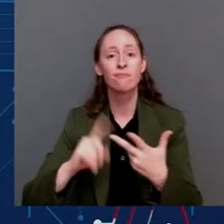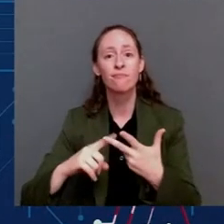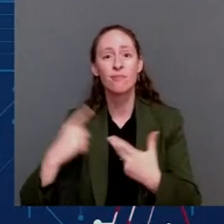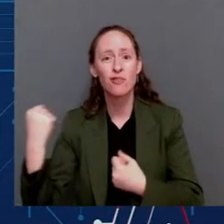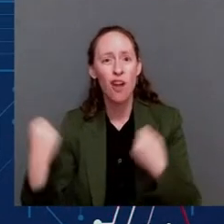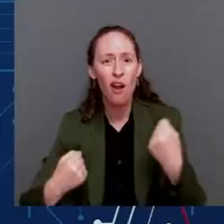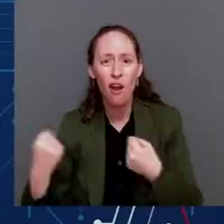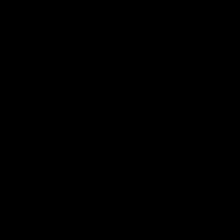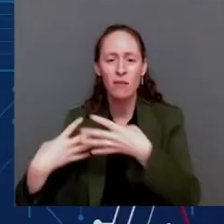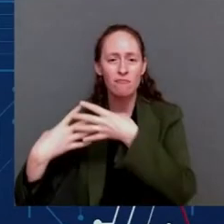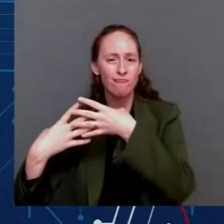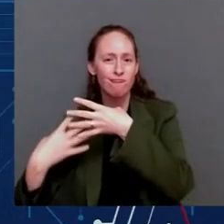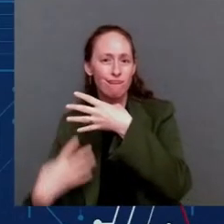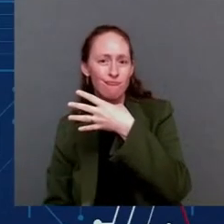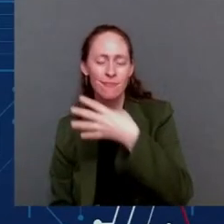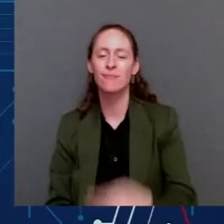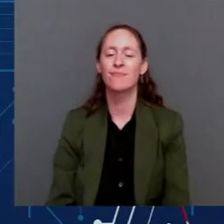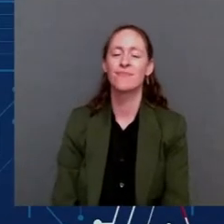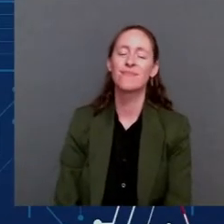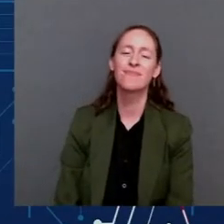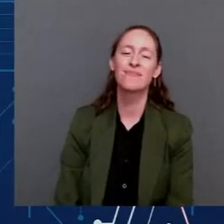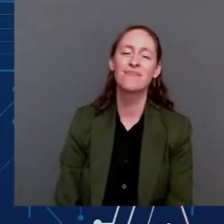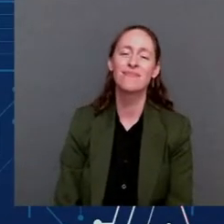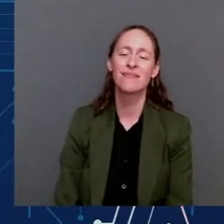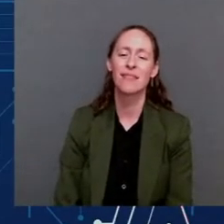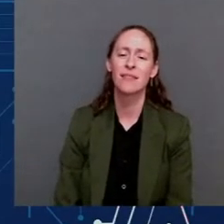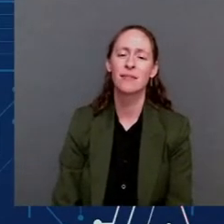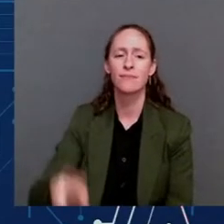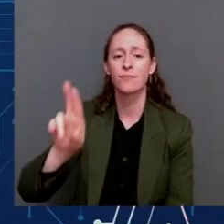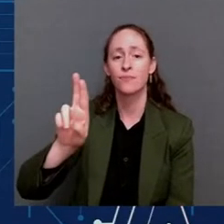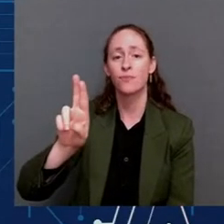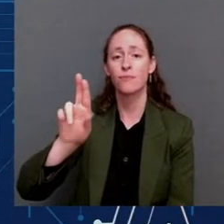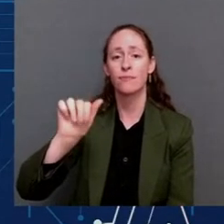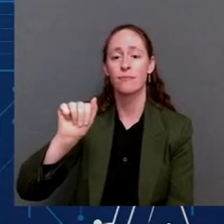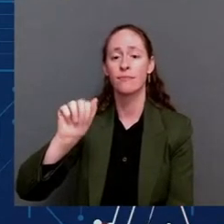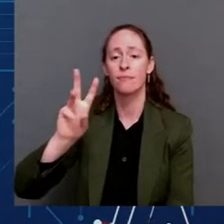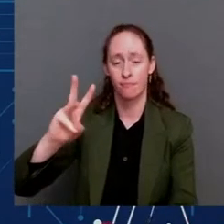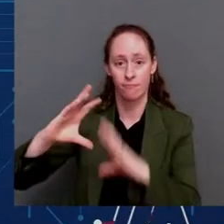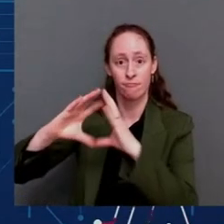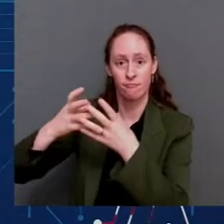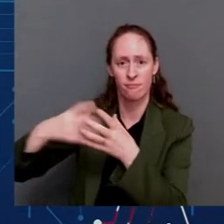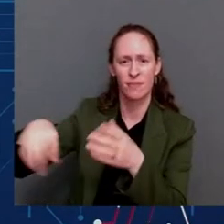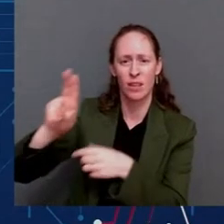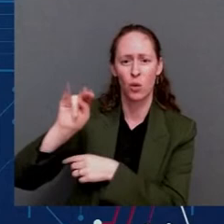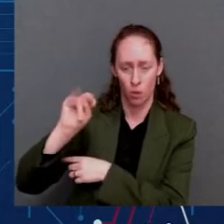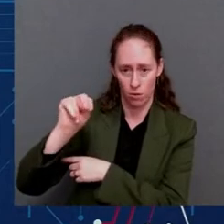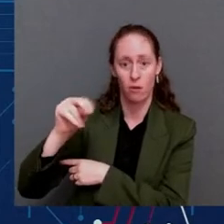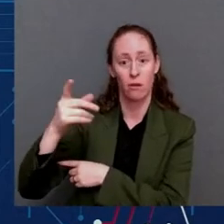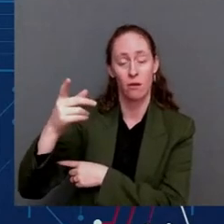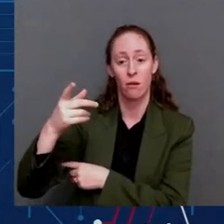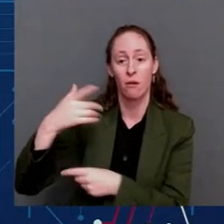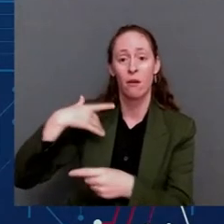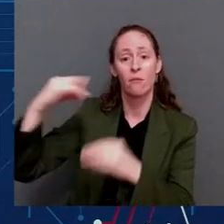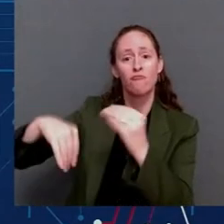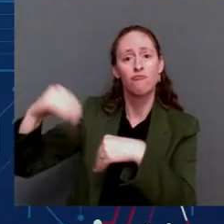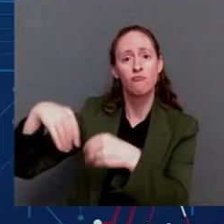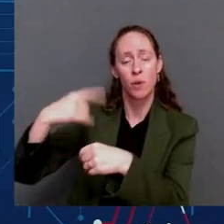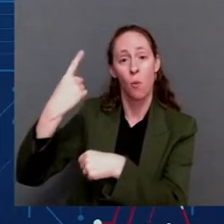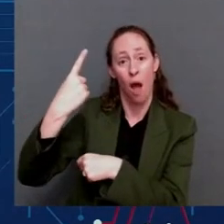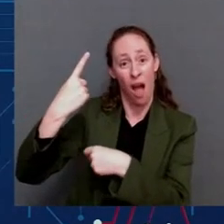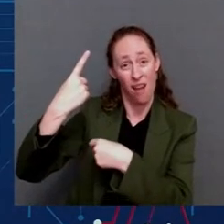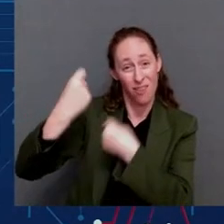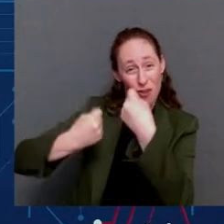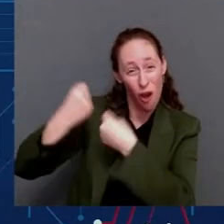as many as, the vehicles used as many as 3,000 semiconductors per vehicle. And as electric vehicle